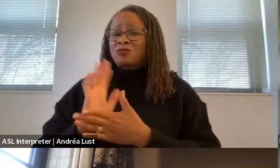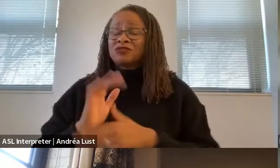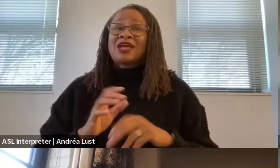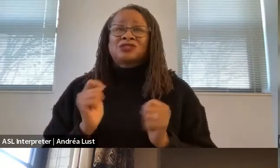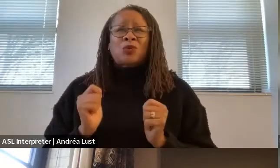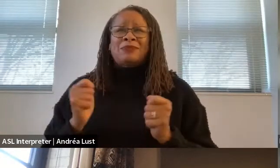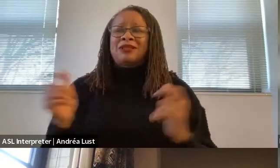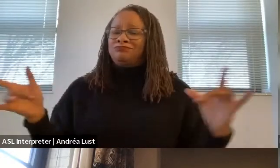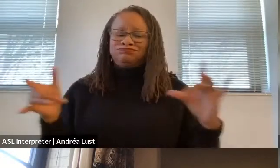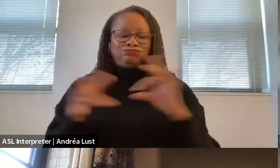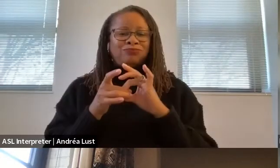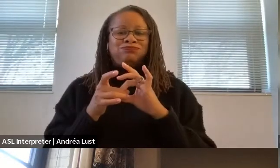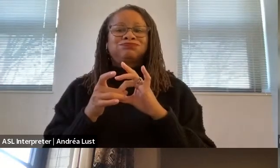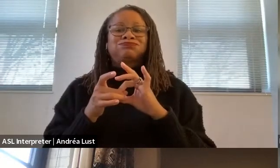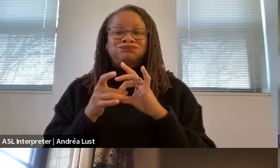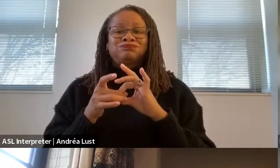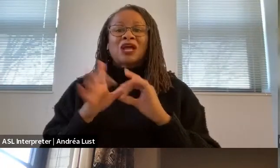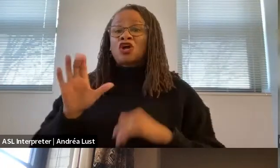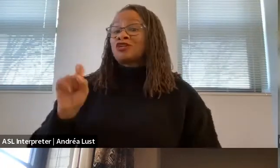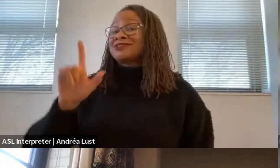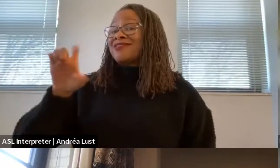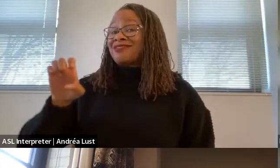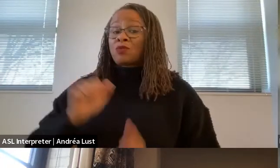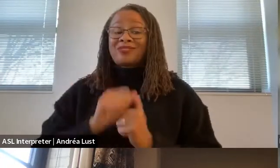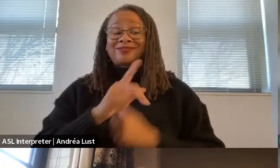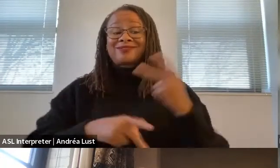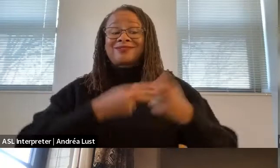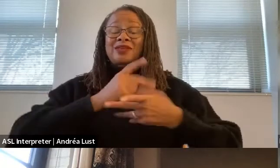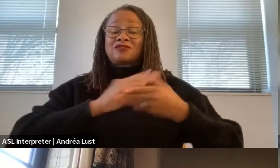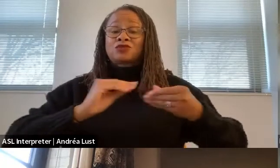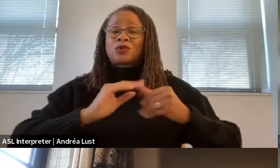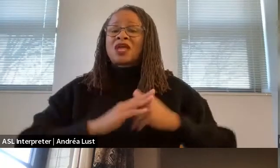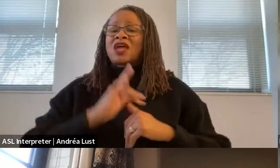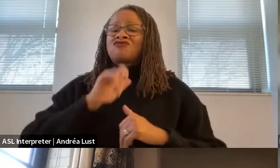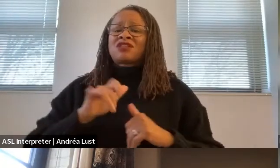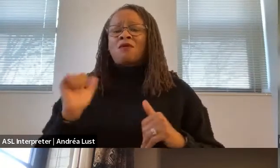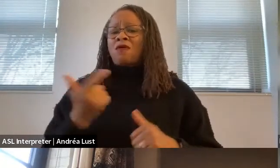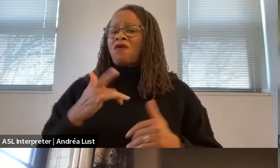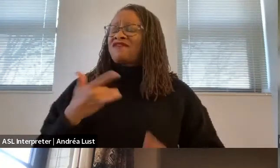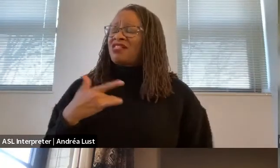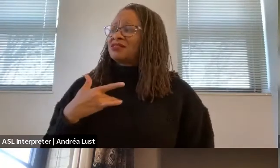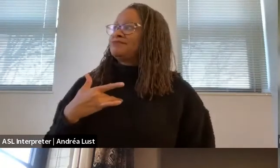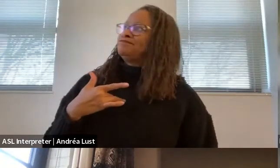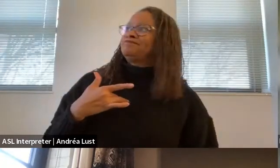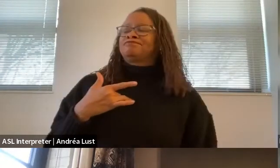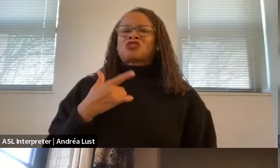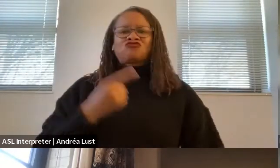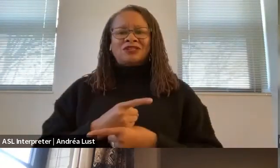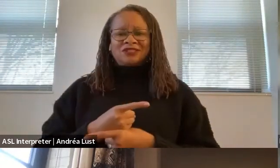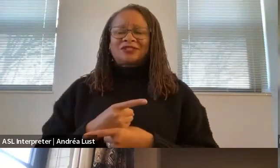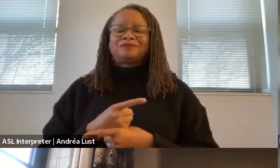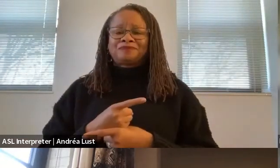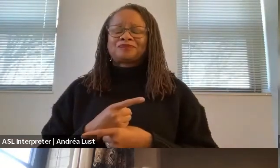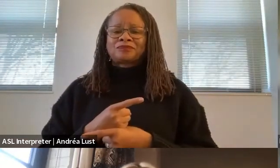of pair, her style with this kind of story, and it all just kind of felt really right, and like it would